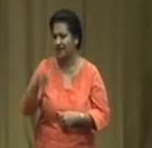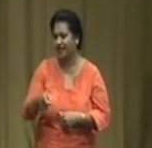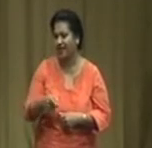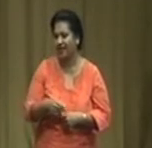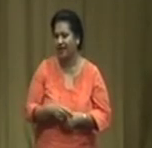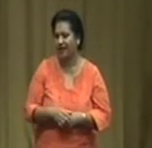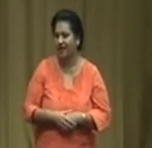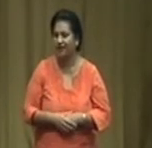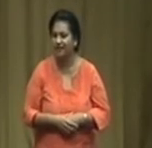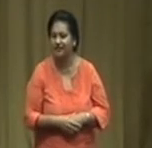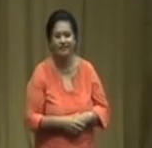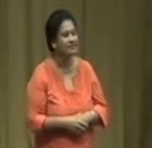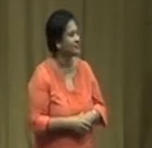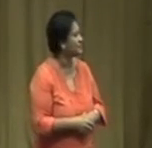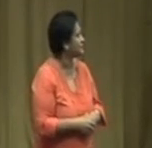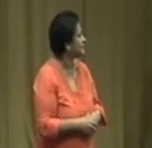course.